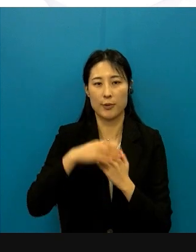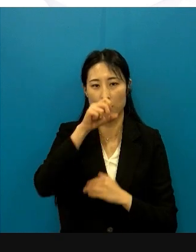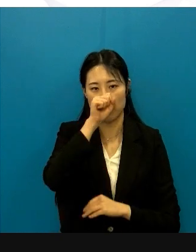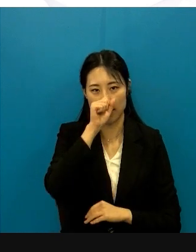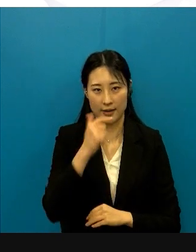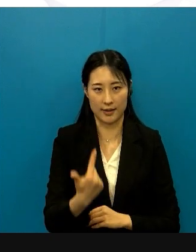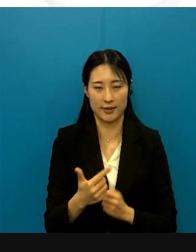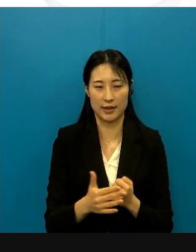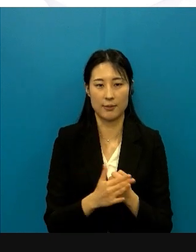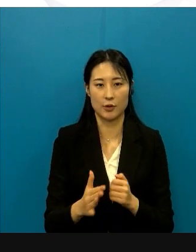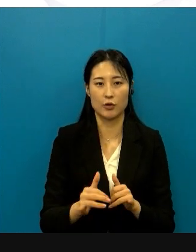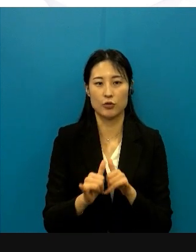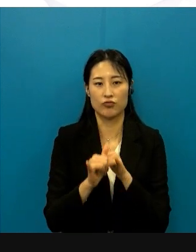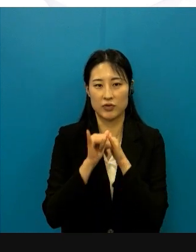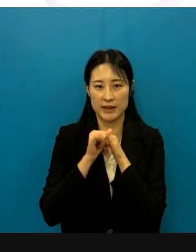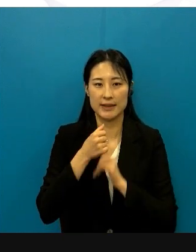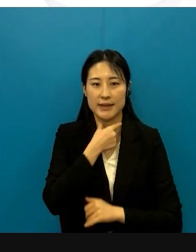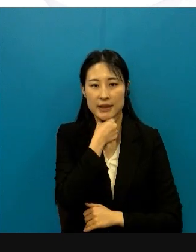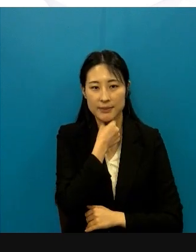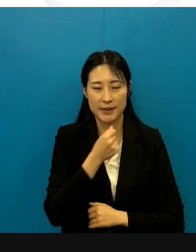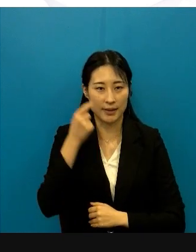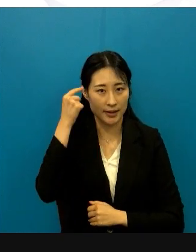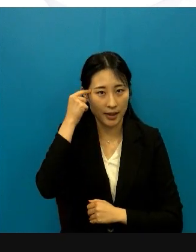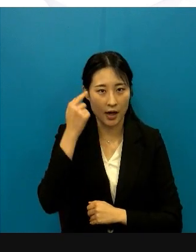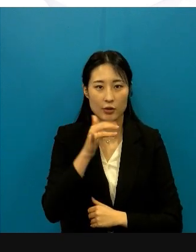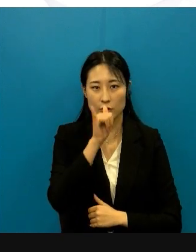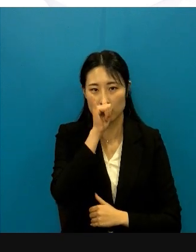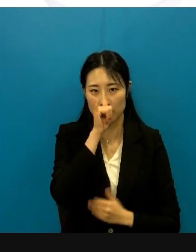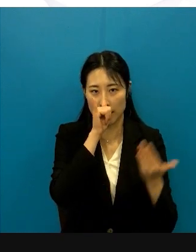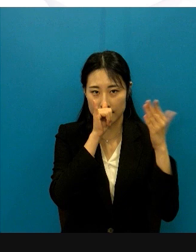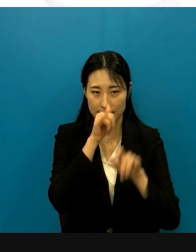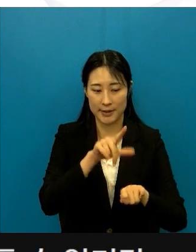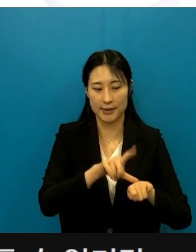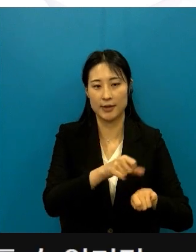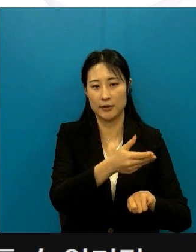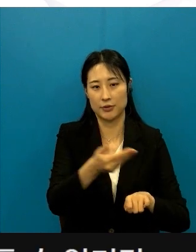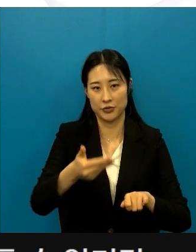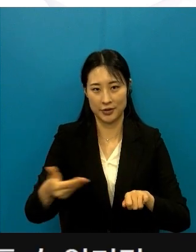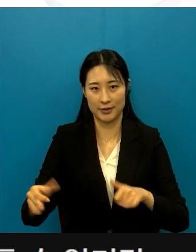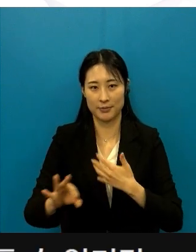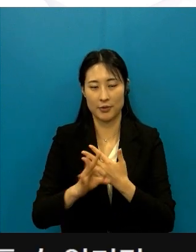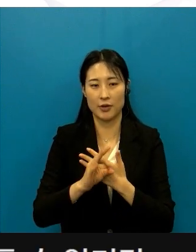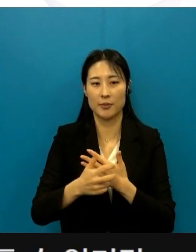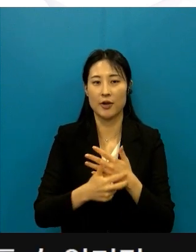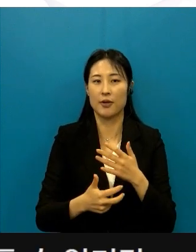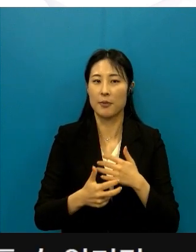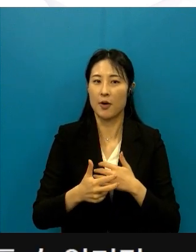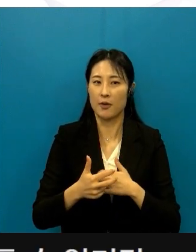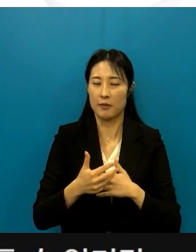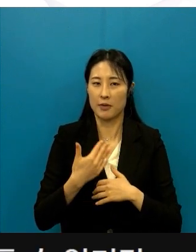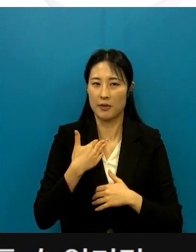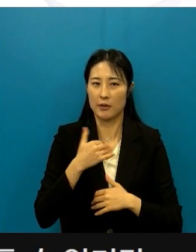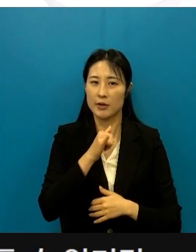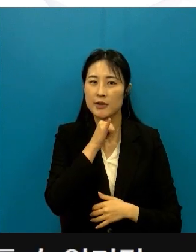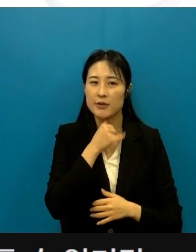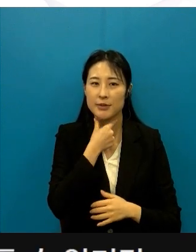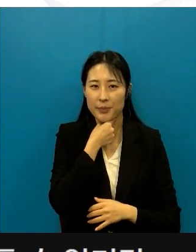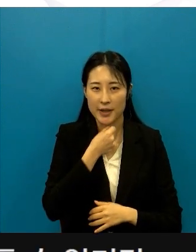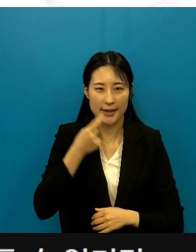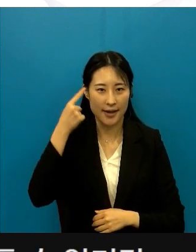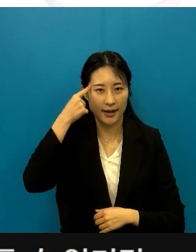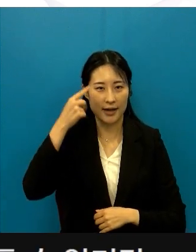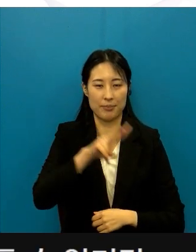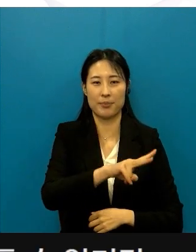die disappeared. That's his opinion. Okay. Third one is a